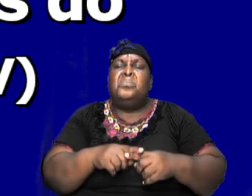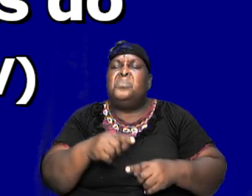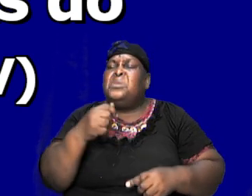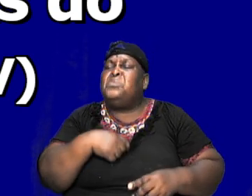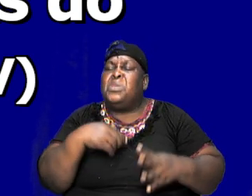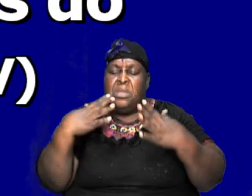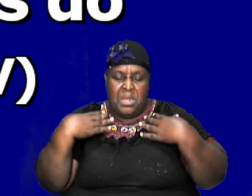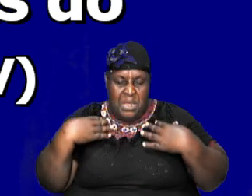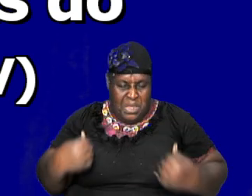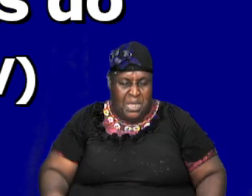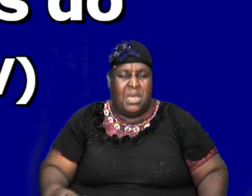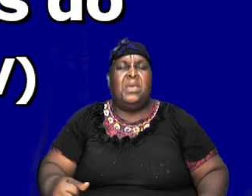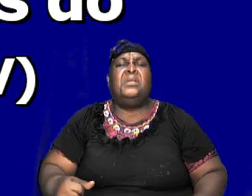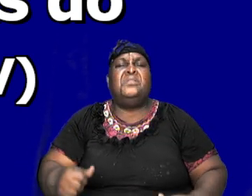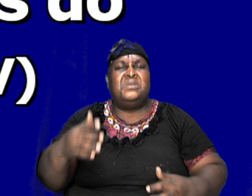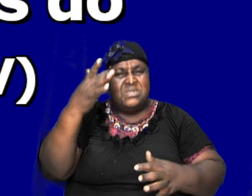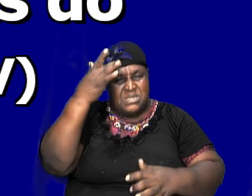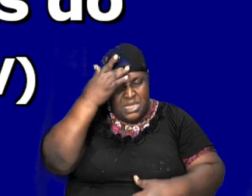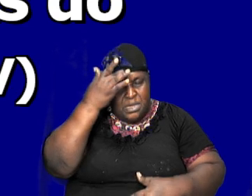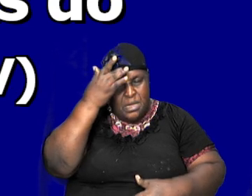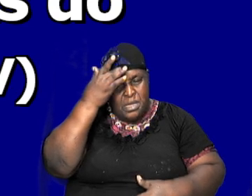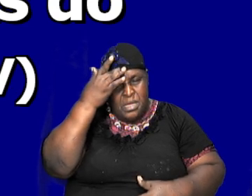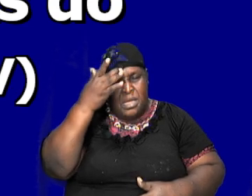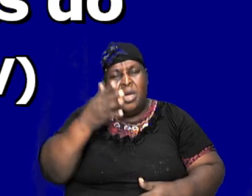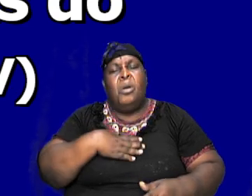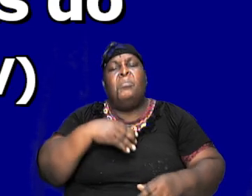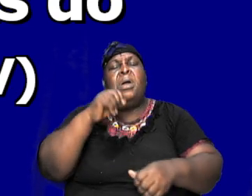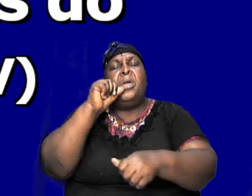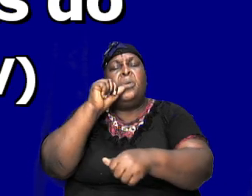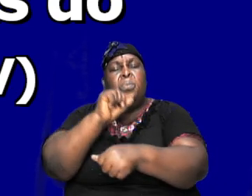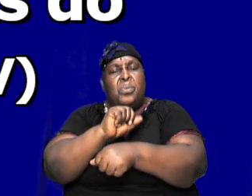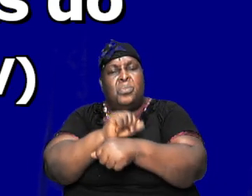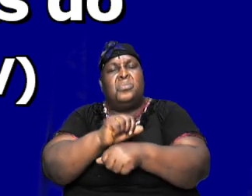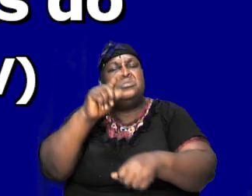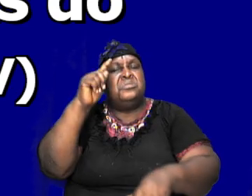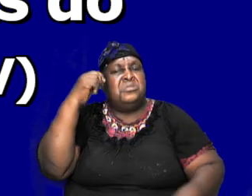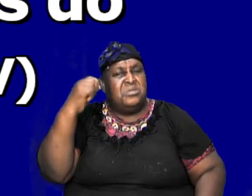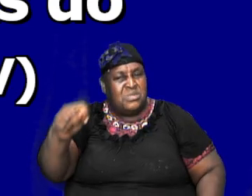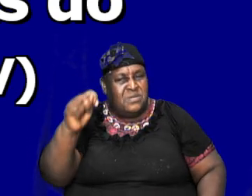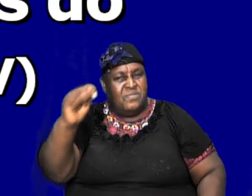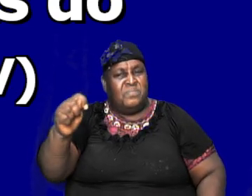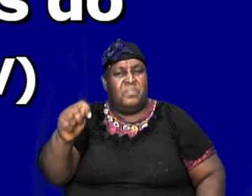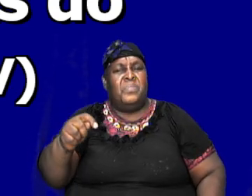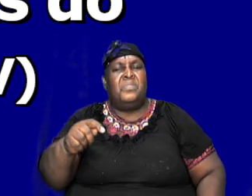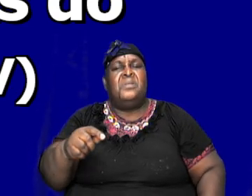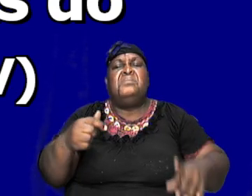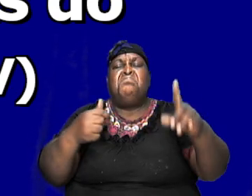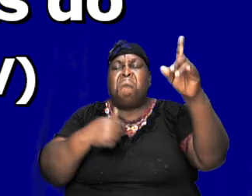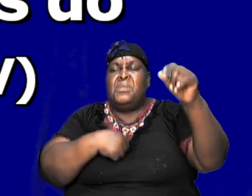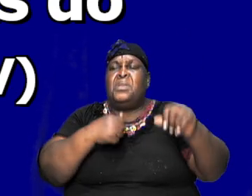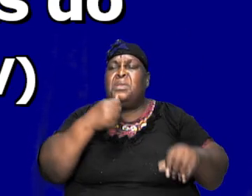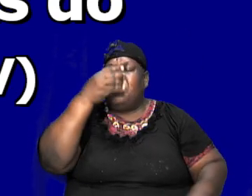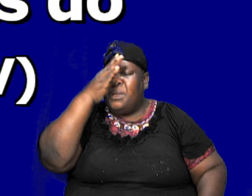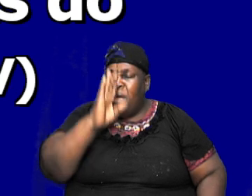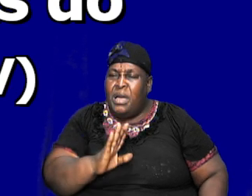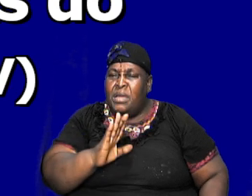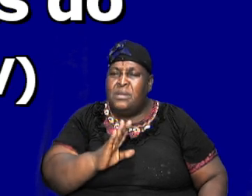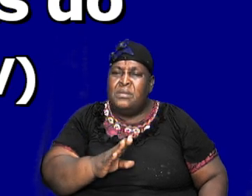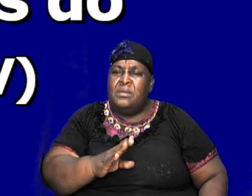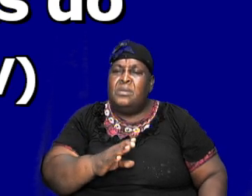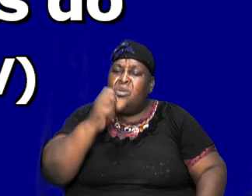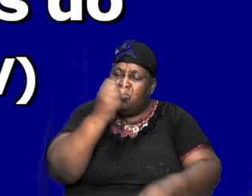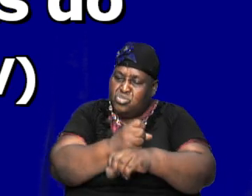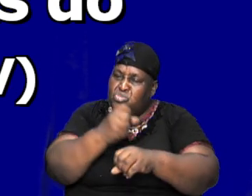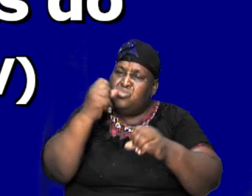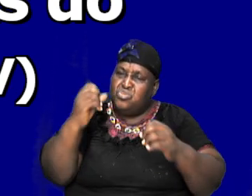sick, my works was testifying that I was God. You should have tried and stoned